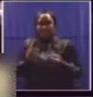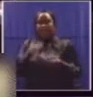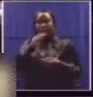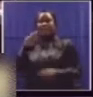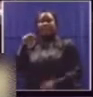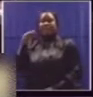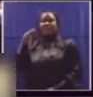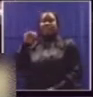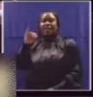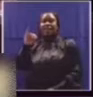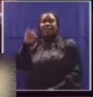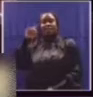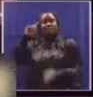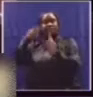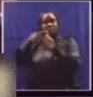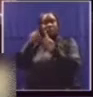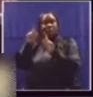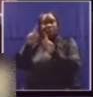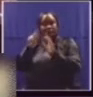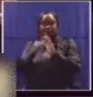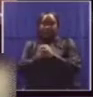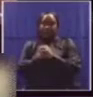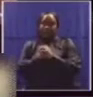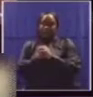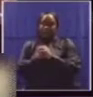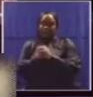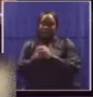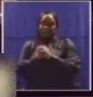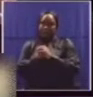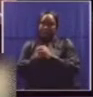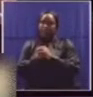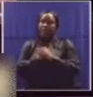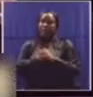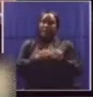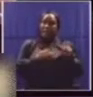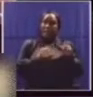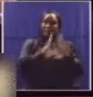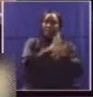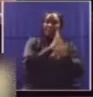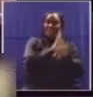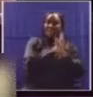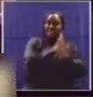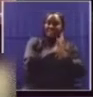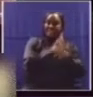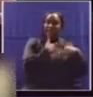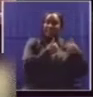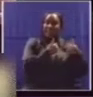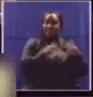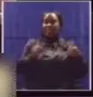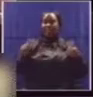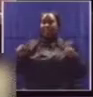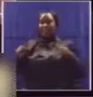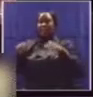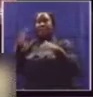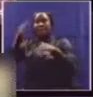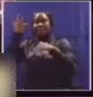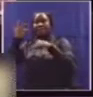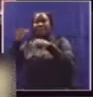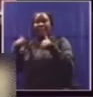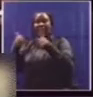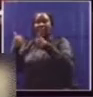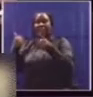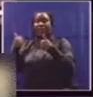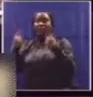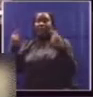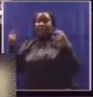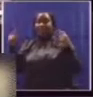NHI seeks to do is to stop the two trains, that is the private health and the public health, traveling on parallel tracks, surely going